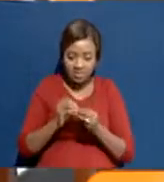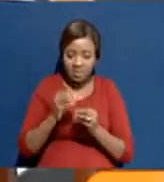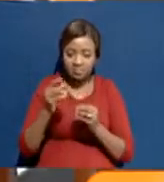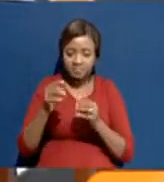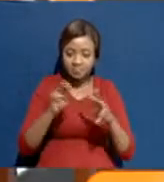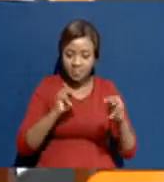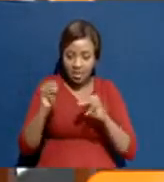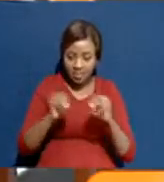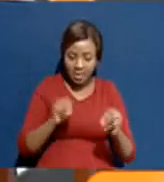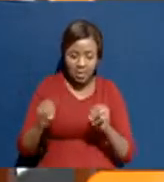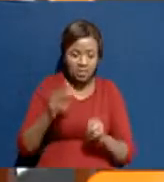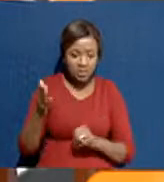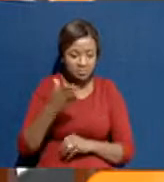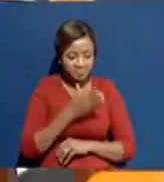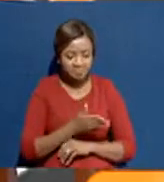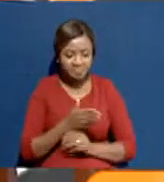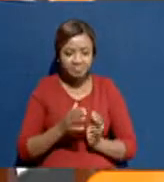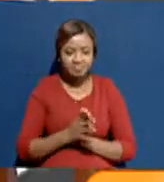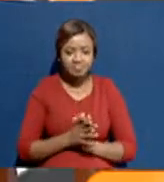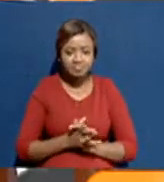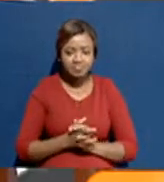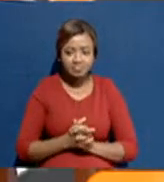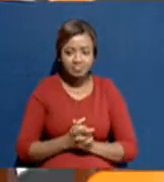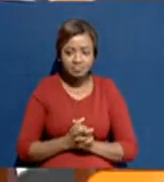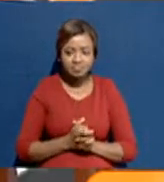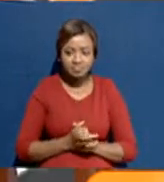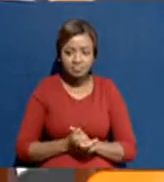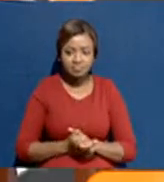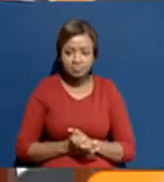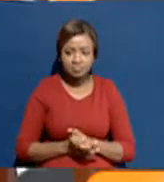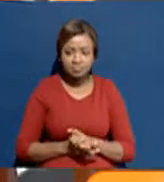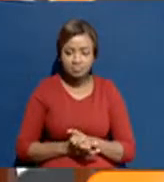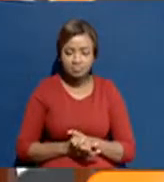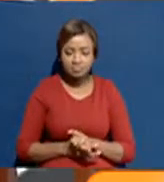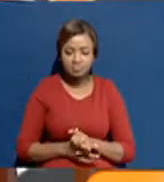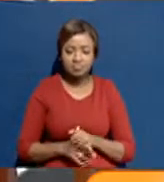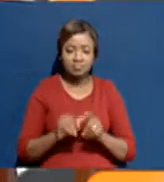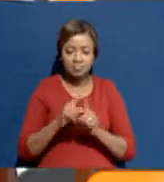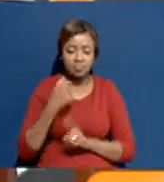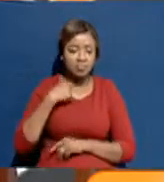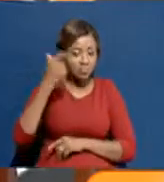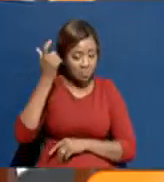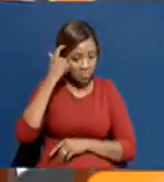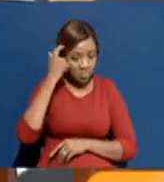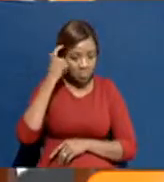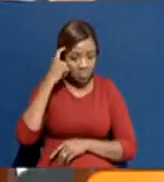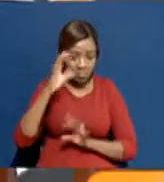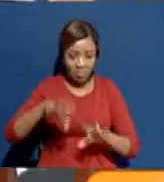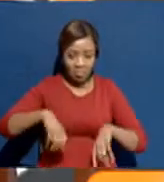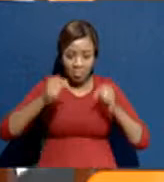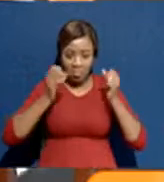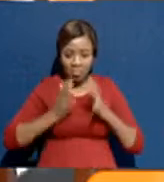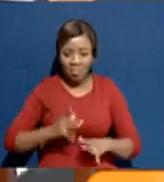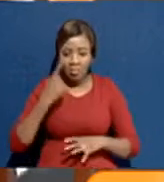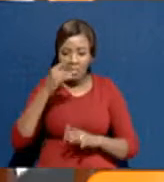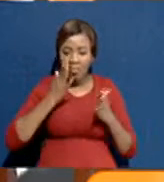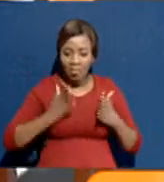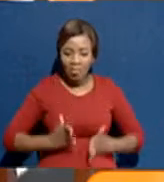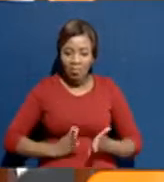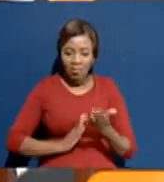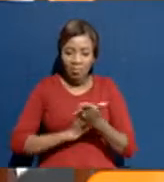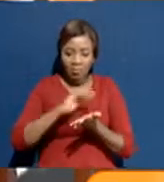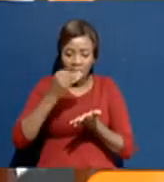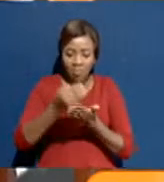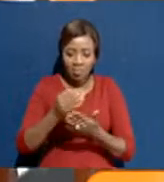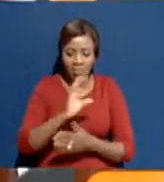term, I mean, before we left office, around October, November. And I remember the chair of the Human Resource Committee,